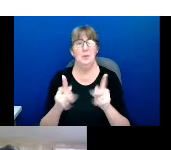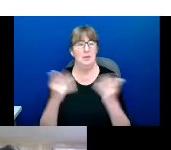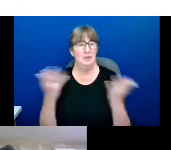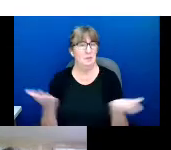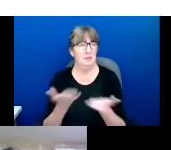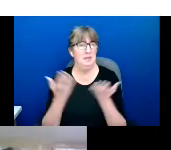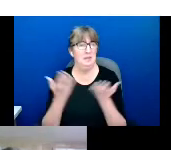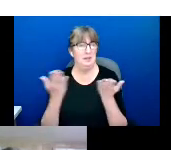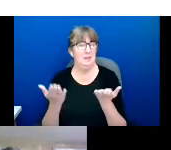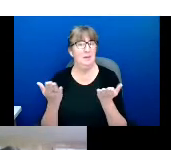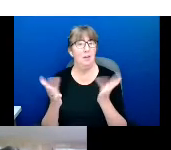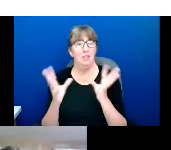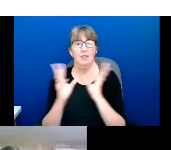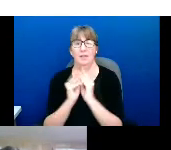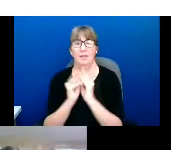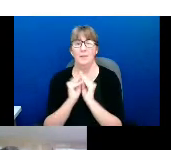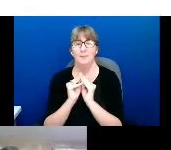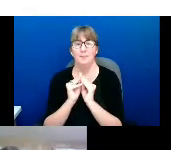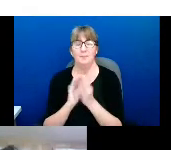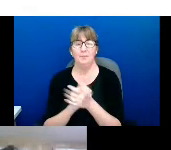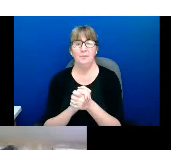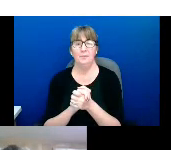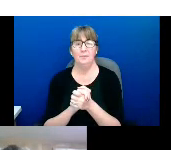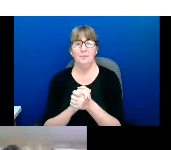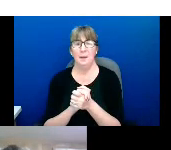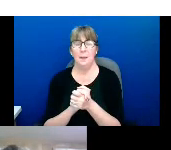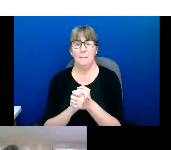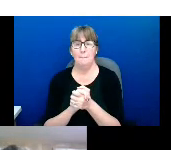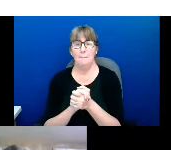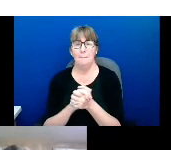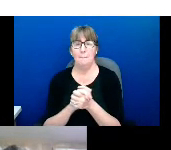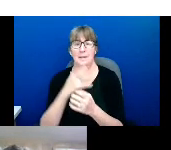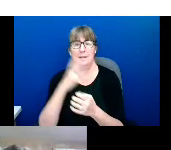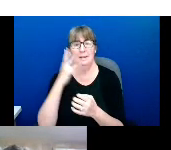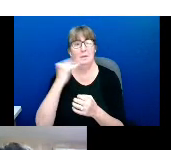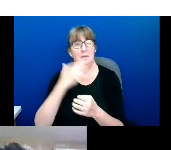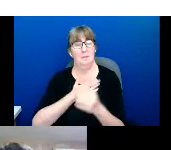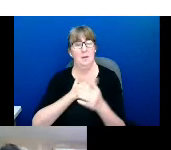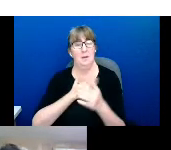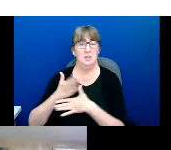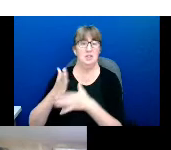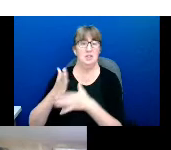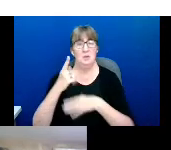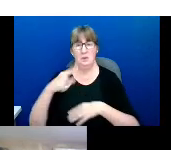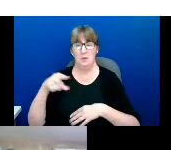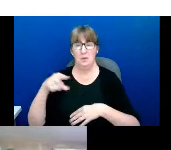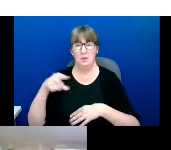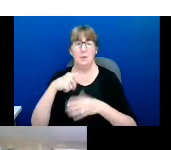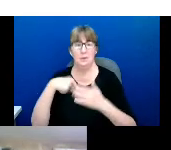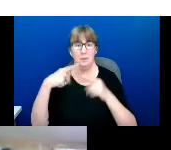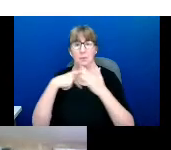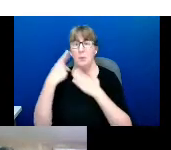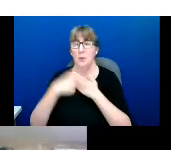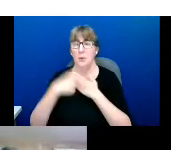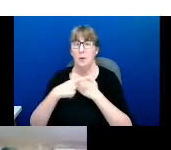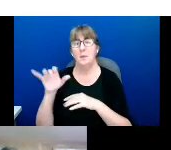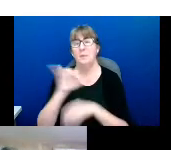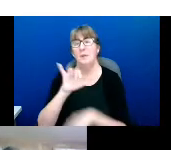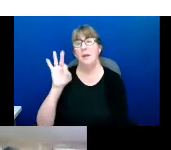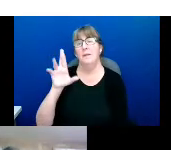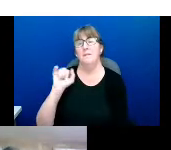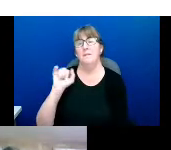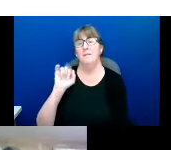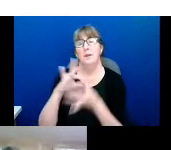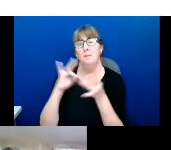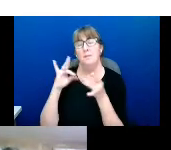call and share my experiences with the program. Like Frank said too, it's a